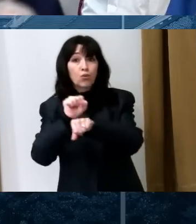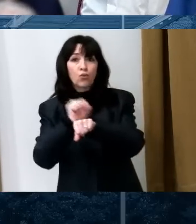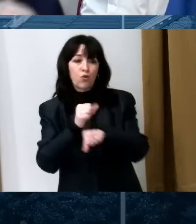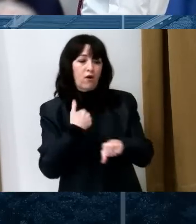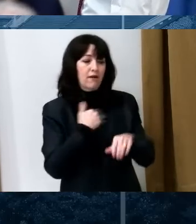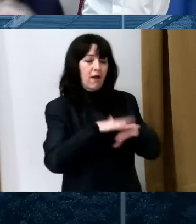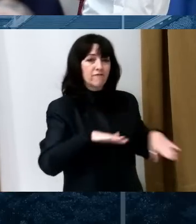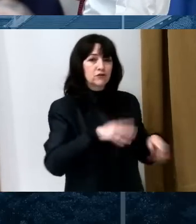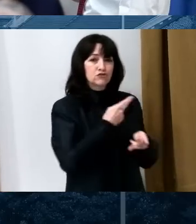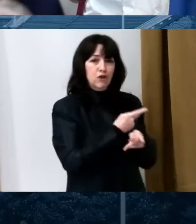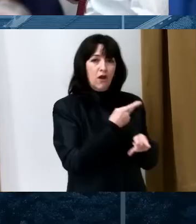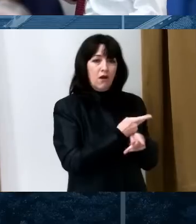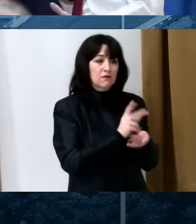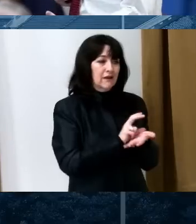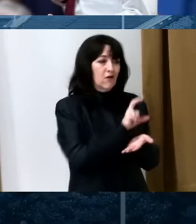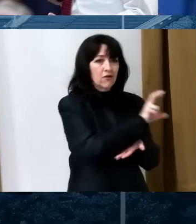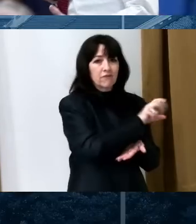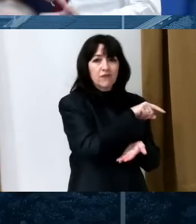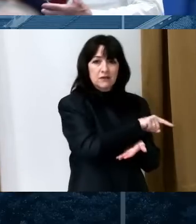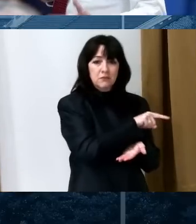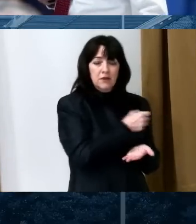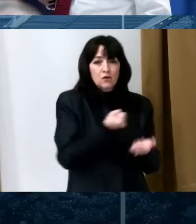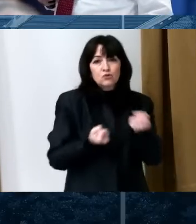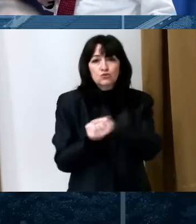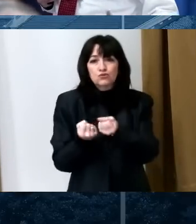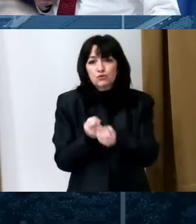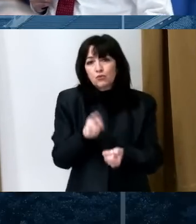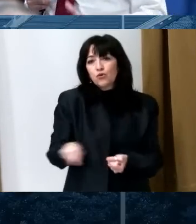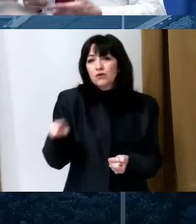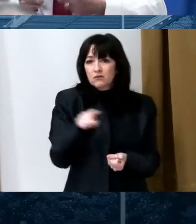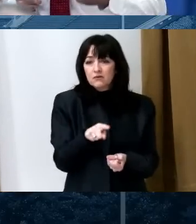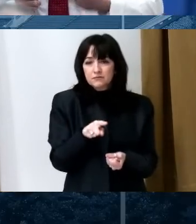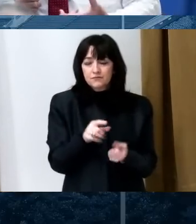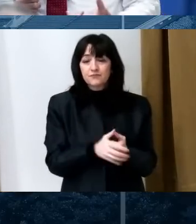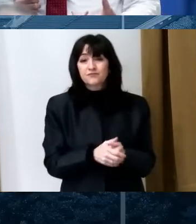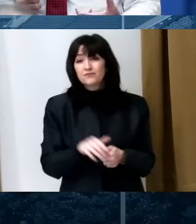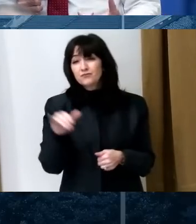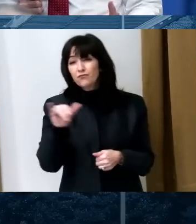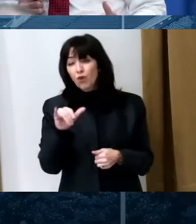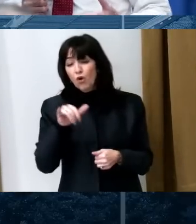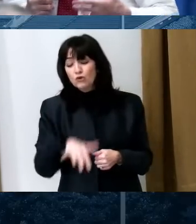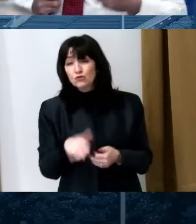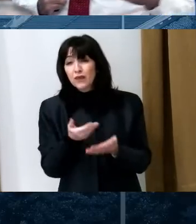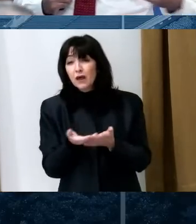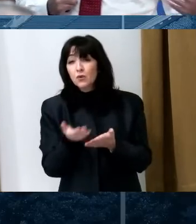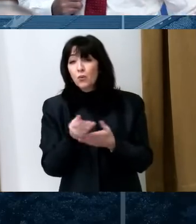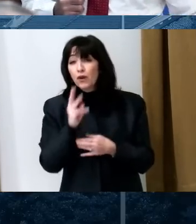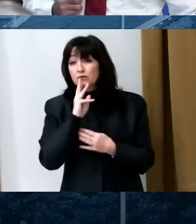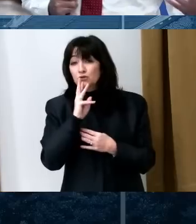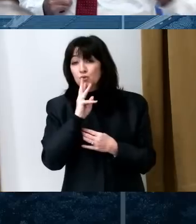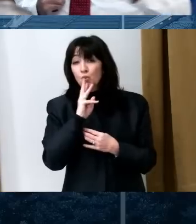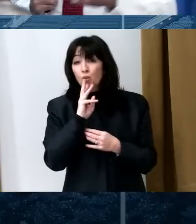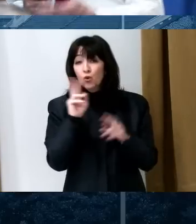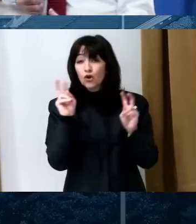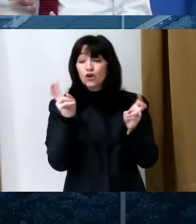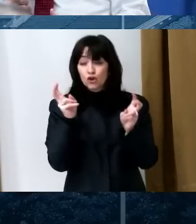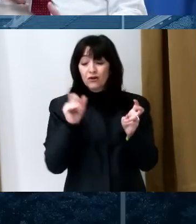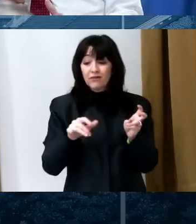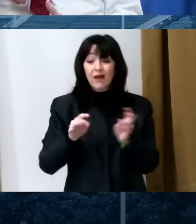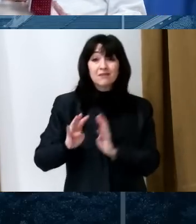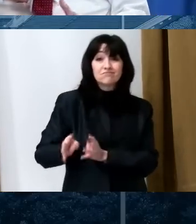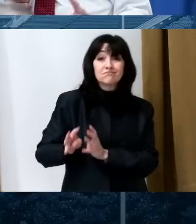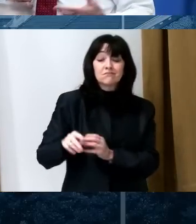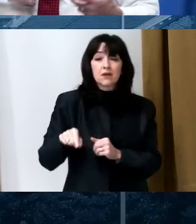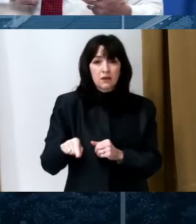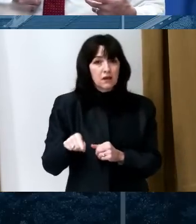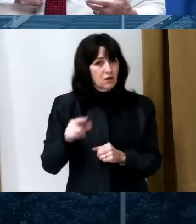significant investments in protecting our environment. On that side, with respect to water and wastewater, those types of programs, we are combining a lot of